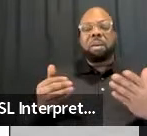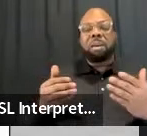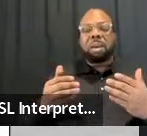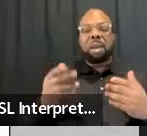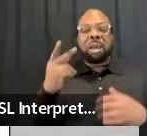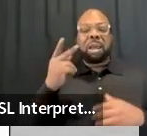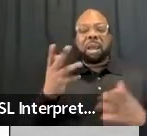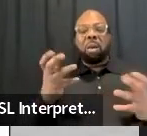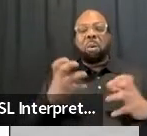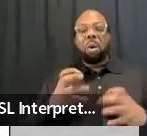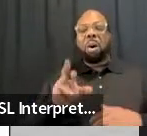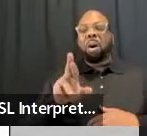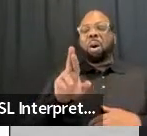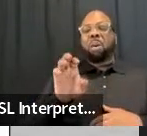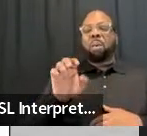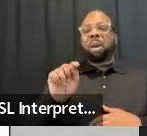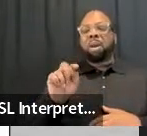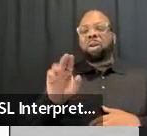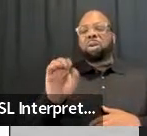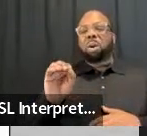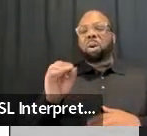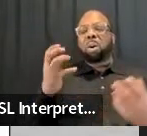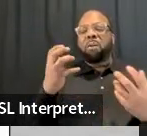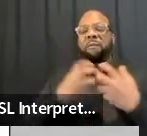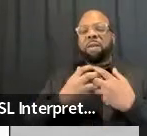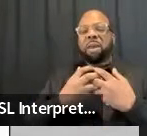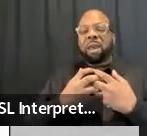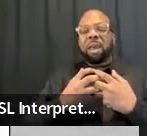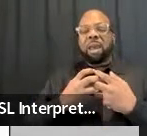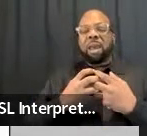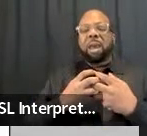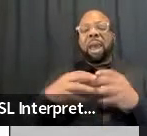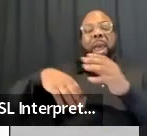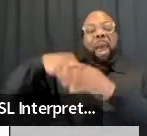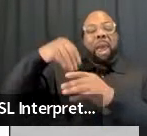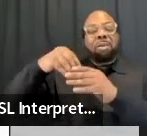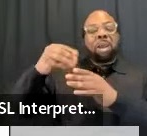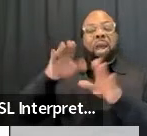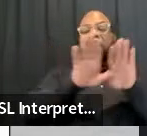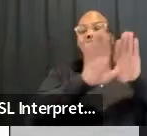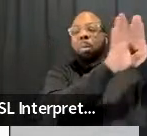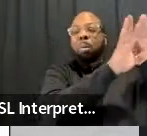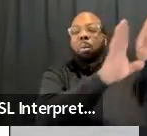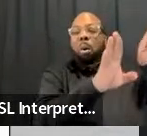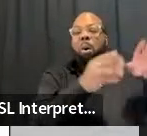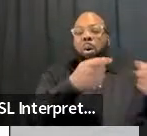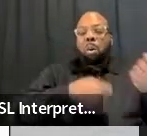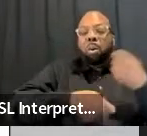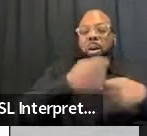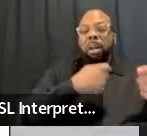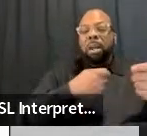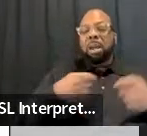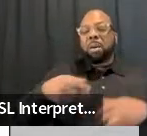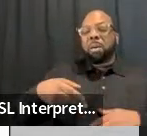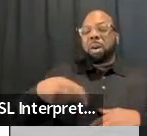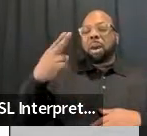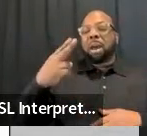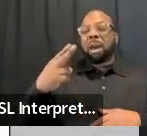to retrofit by recladding, replacing the exterior wall with a new, thick, high-performance wall.